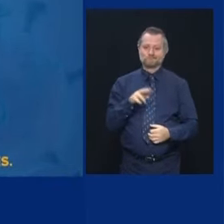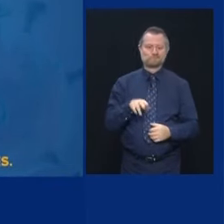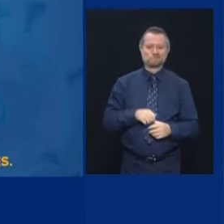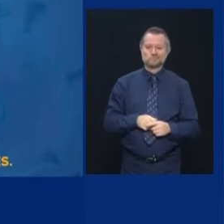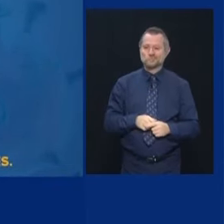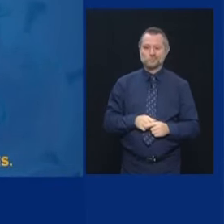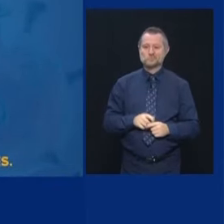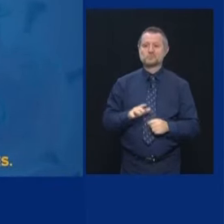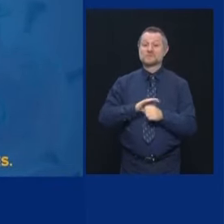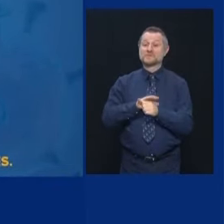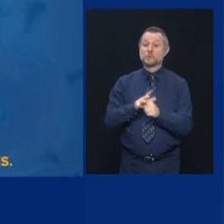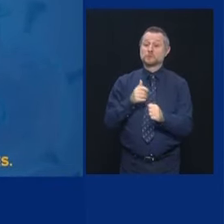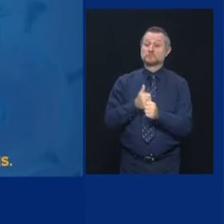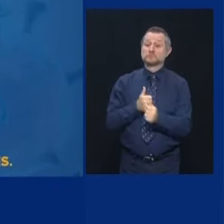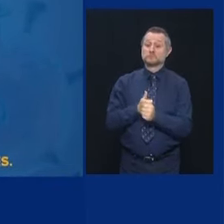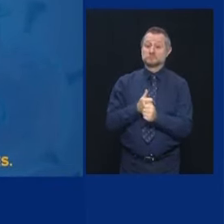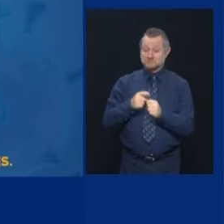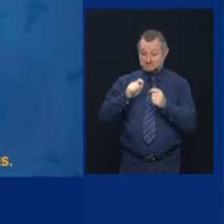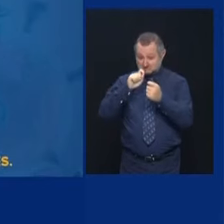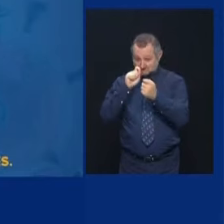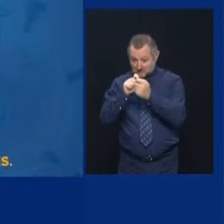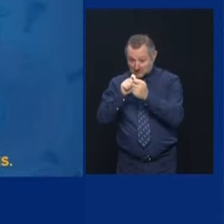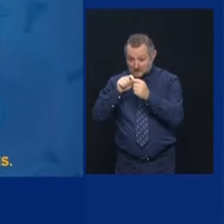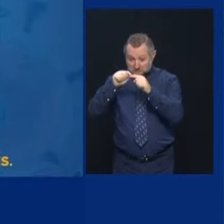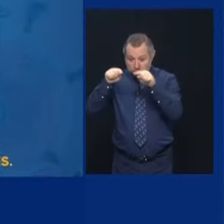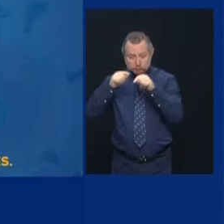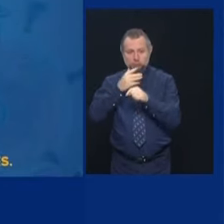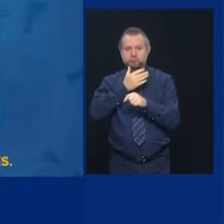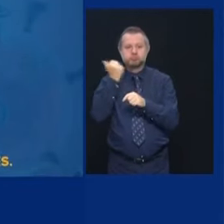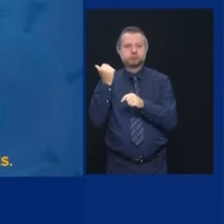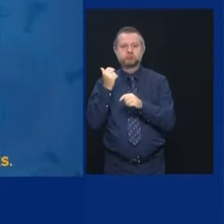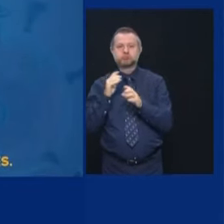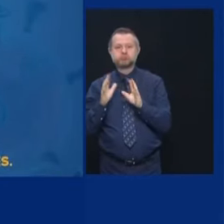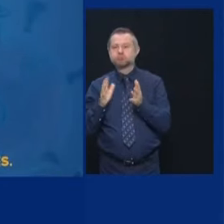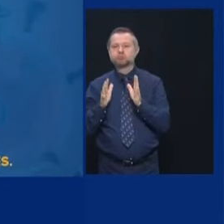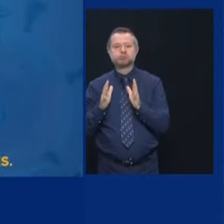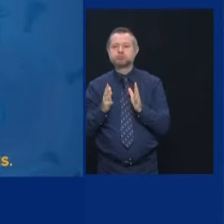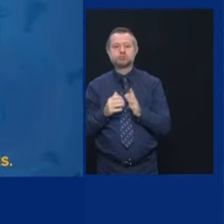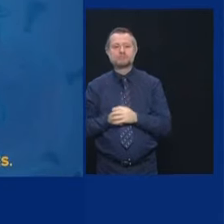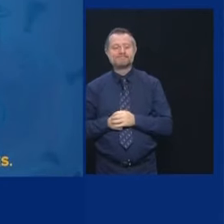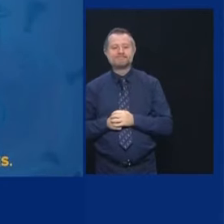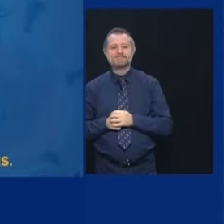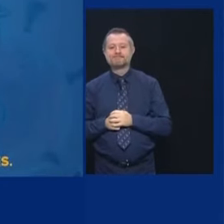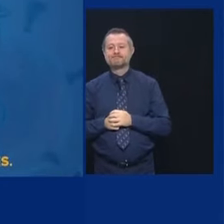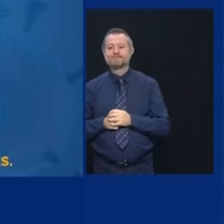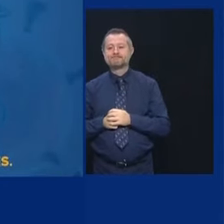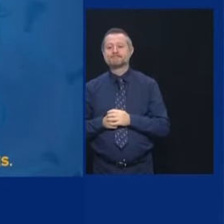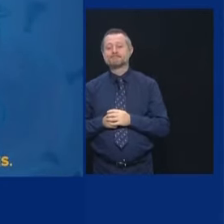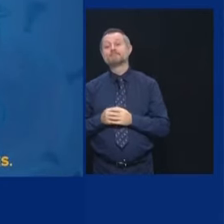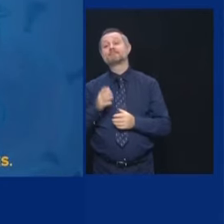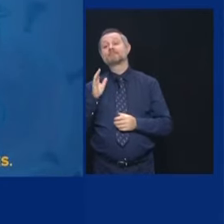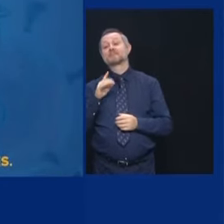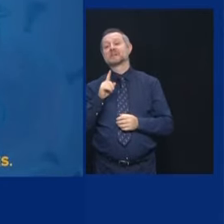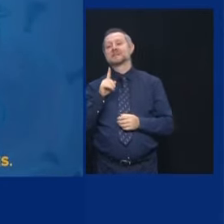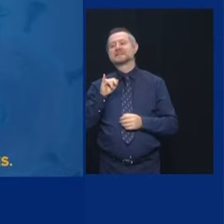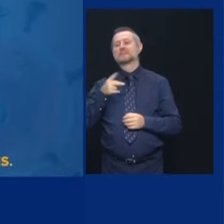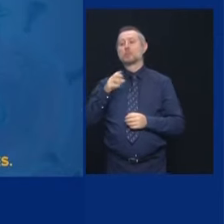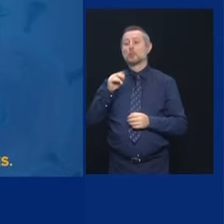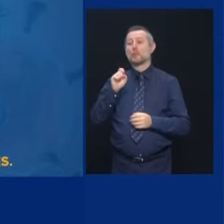codes. Neighborhoods and communities aren't organized by zip codes. Zip codes can be